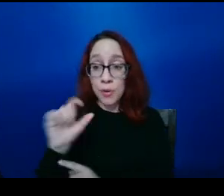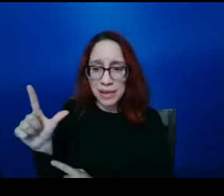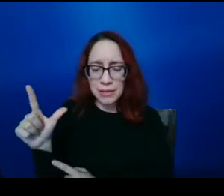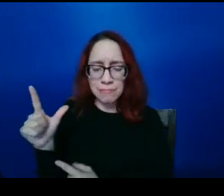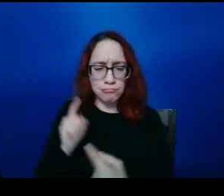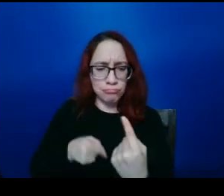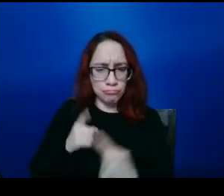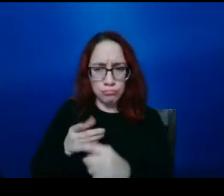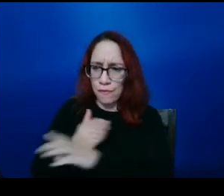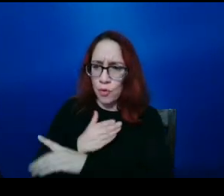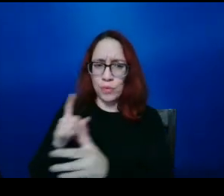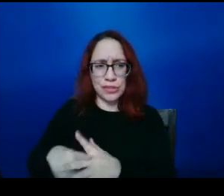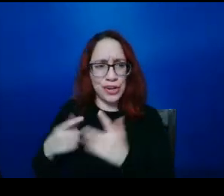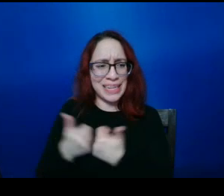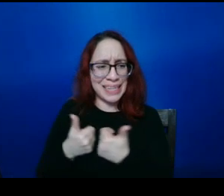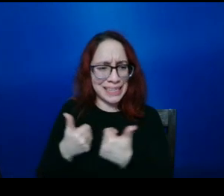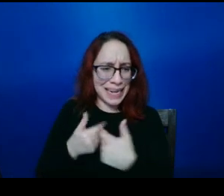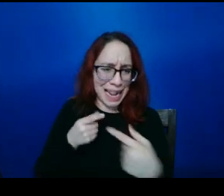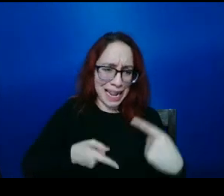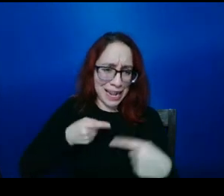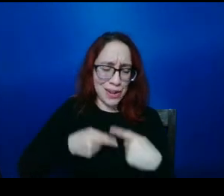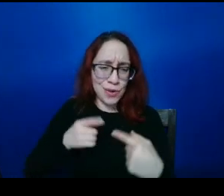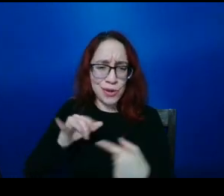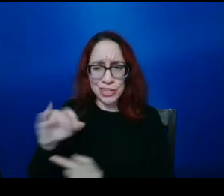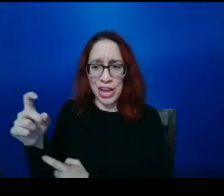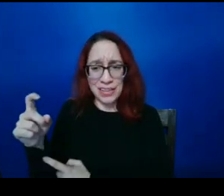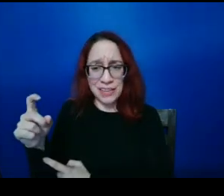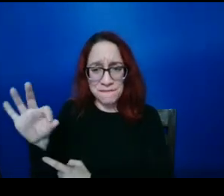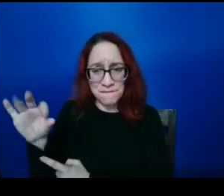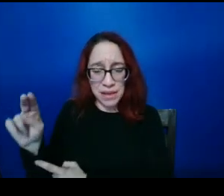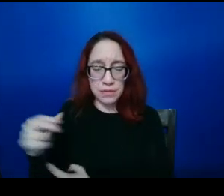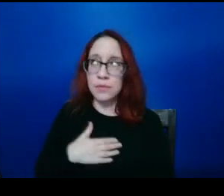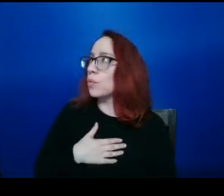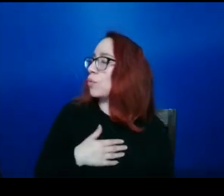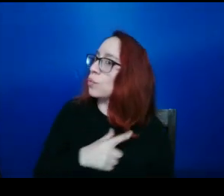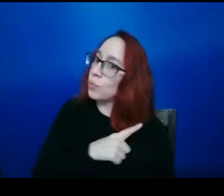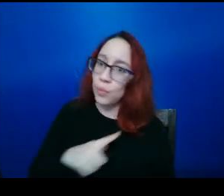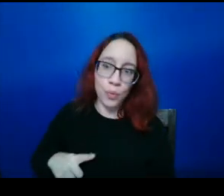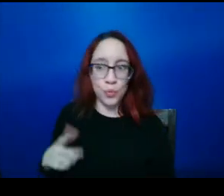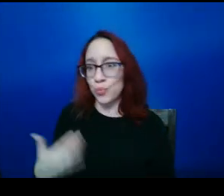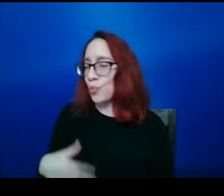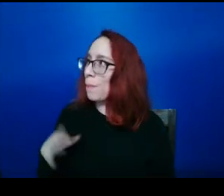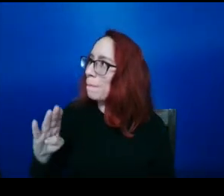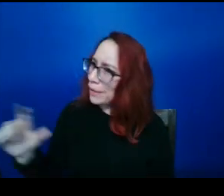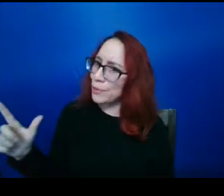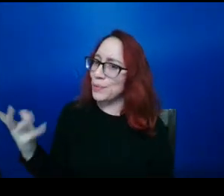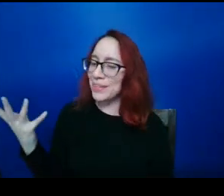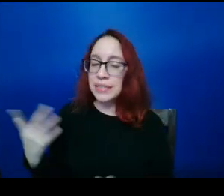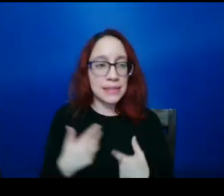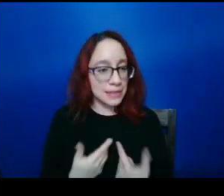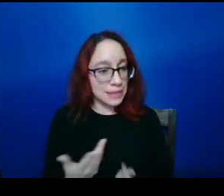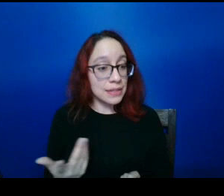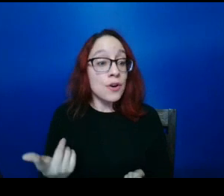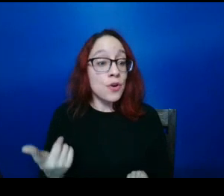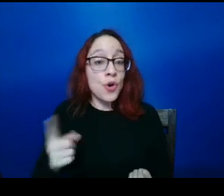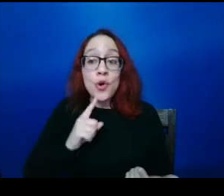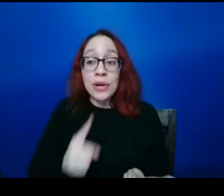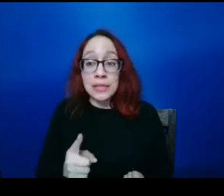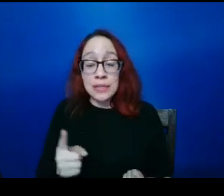before we even played. He was arguing with the Jacksonville fans. I said, oh, Lord, have mercy, Bill. And we